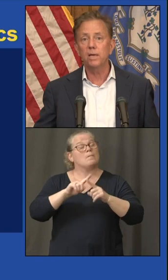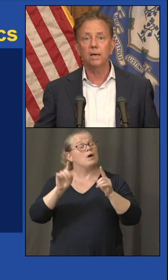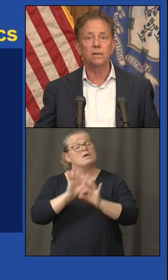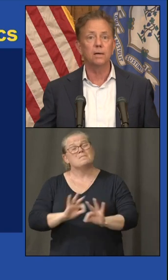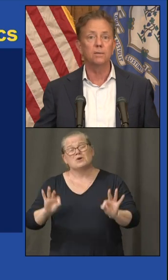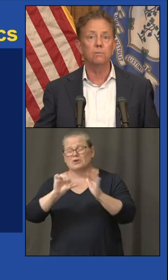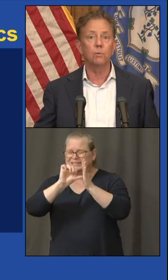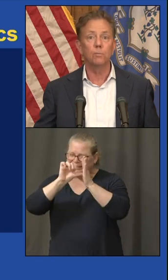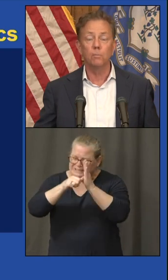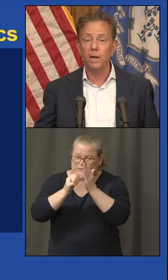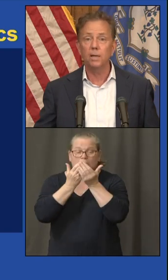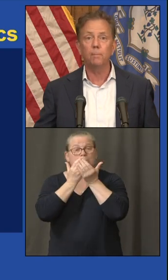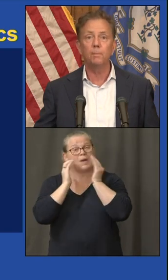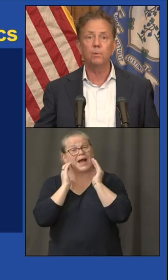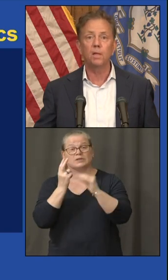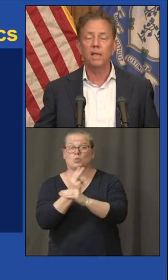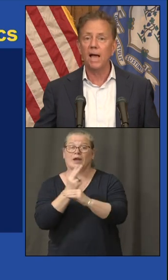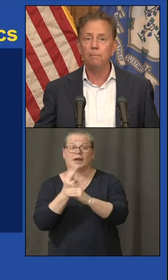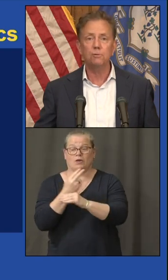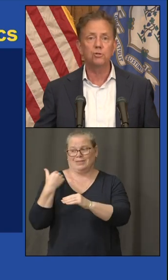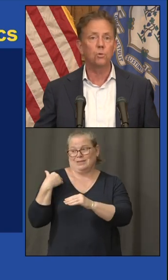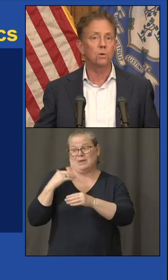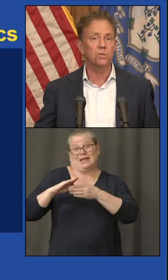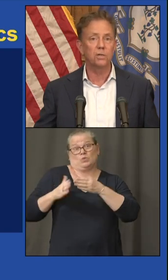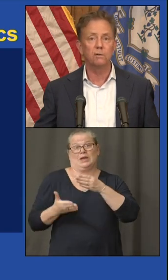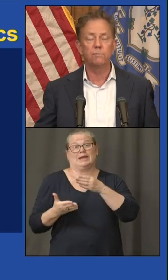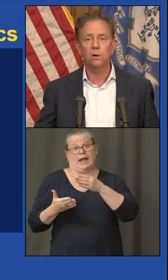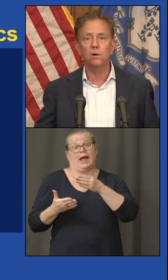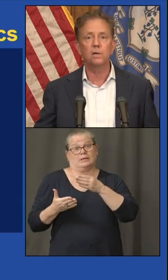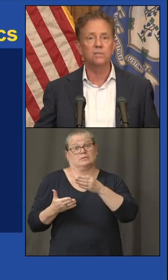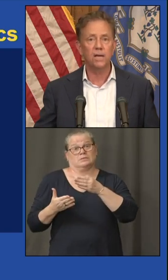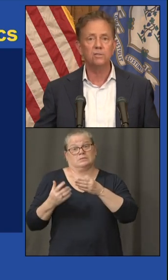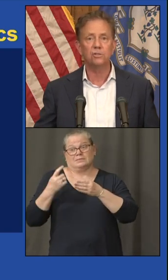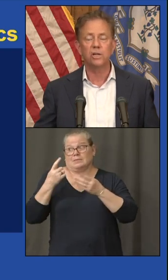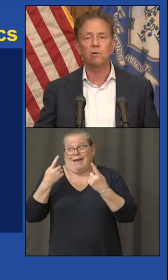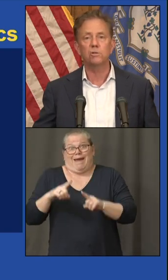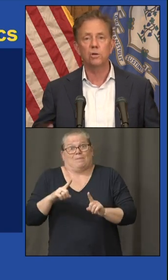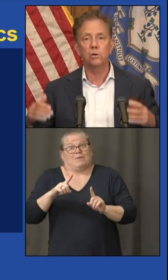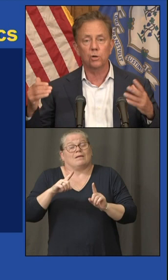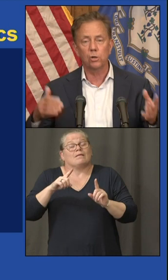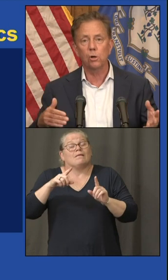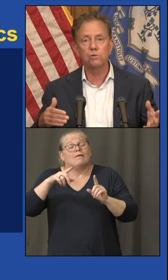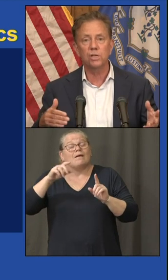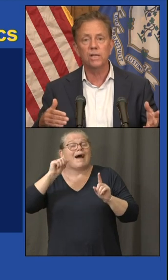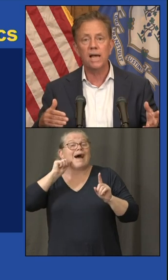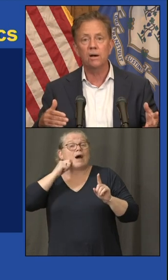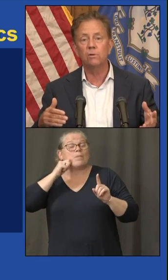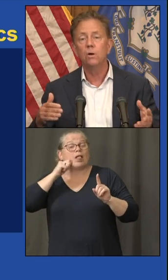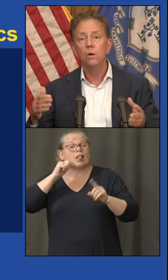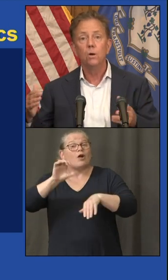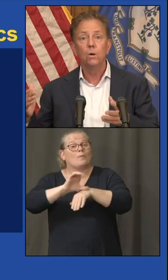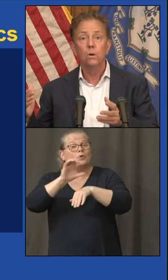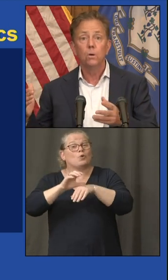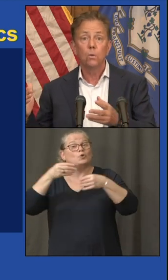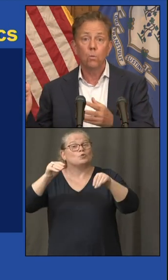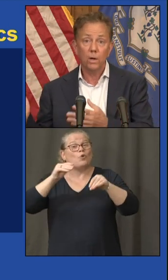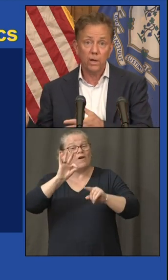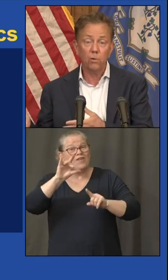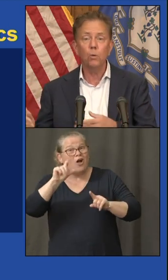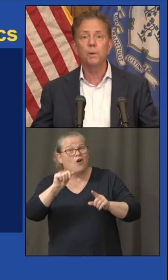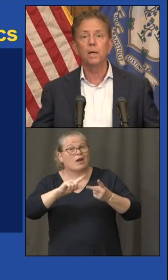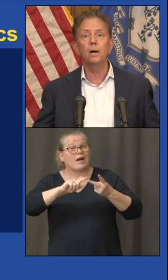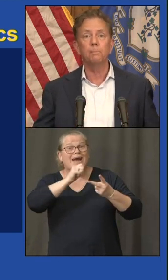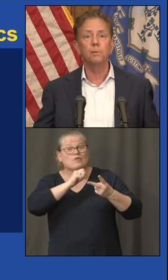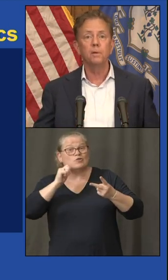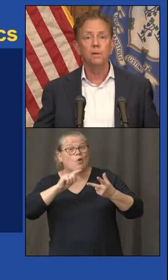past weekend reminding people that the Apple stores in Florida and Texas and Arizona are closing down while they